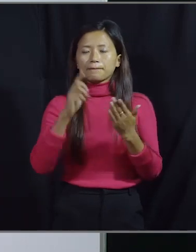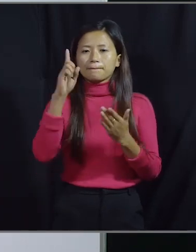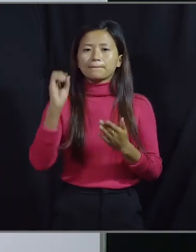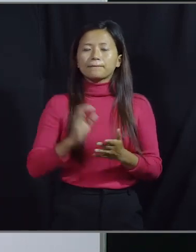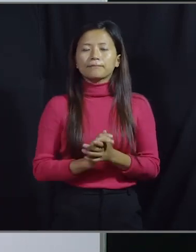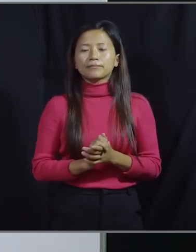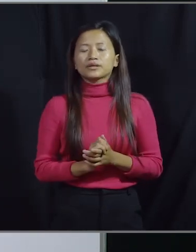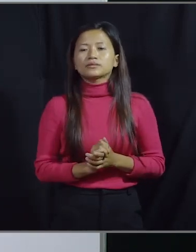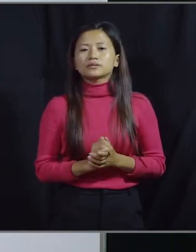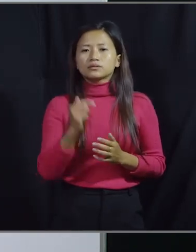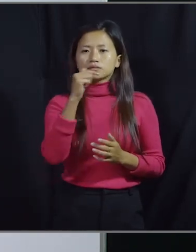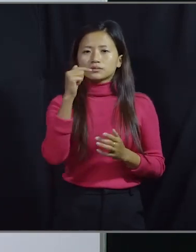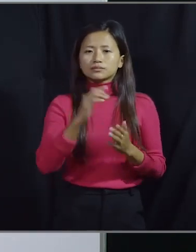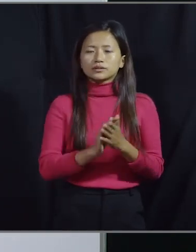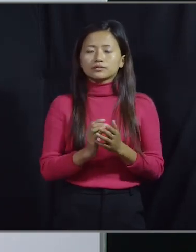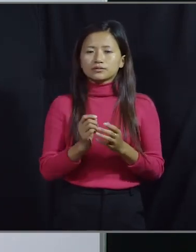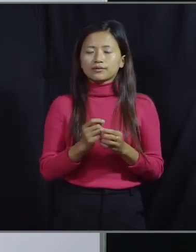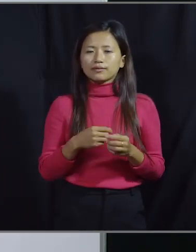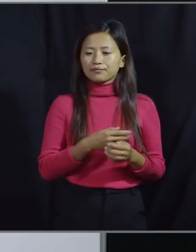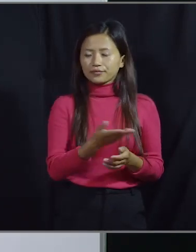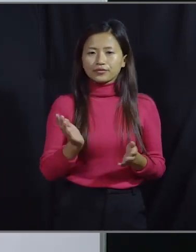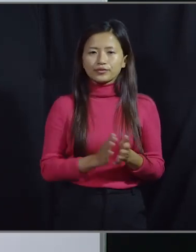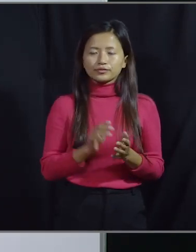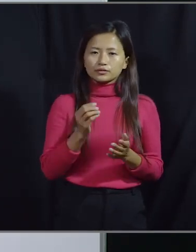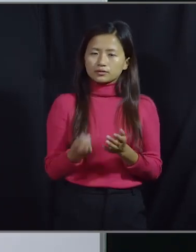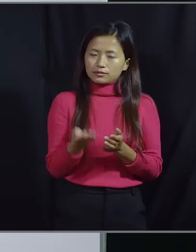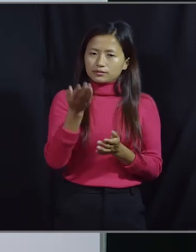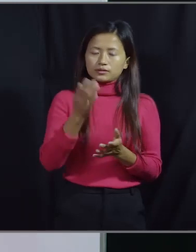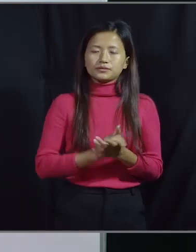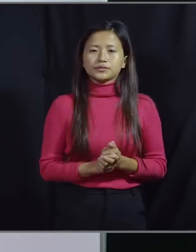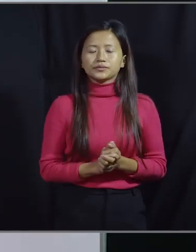ignore minus sign. Minus indicates there is a gain.